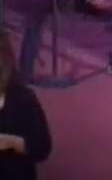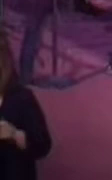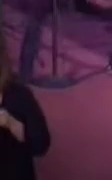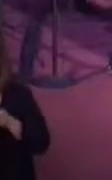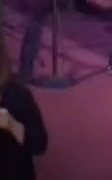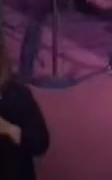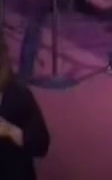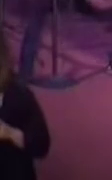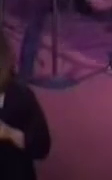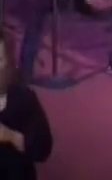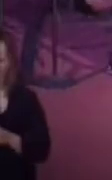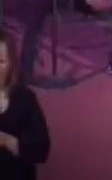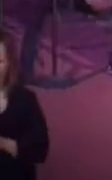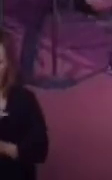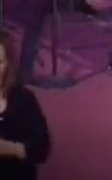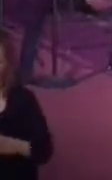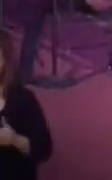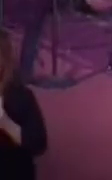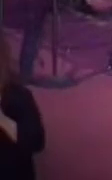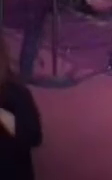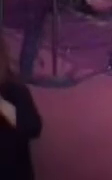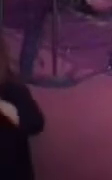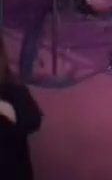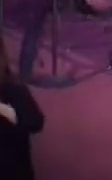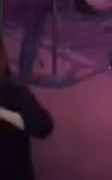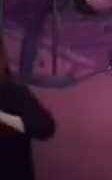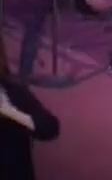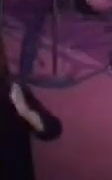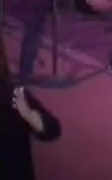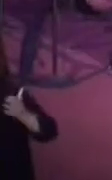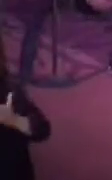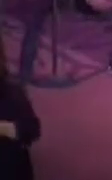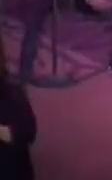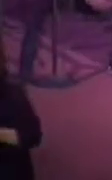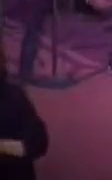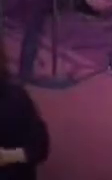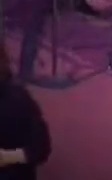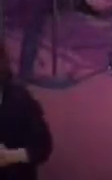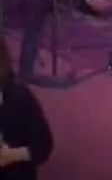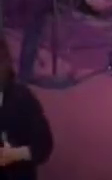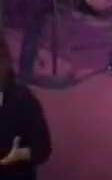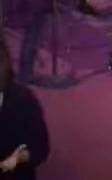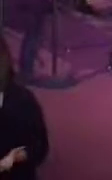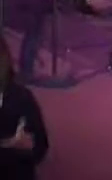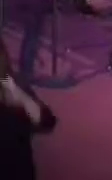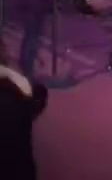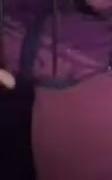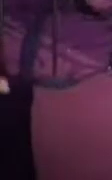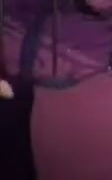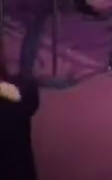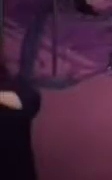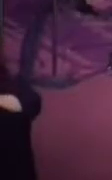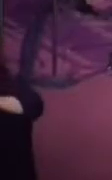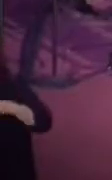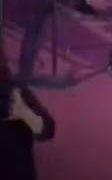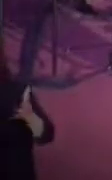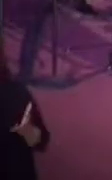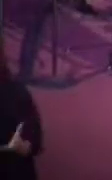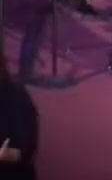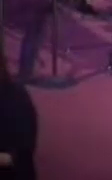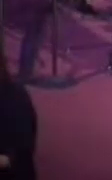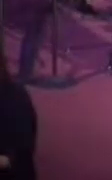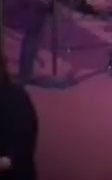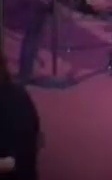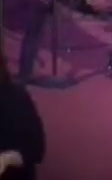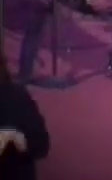hundreds of lions, and they built this huge dome. And instead of being a dome like this, it was an upside dome like this into the ground. And they would actually lower